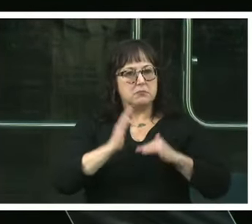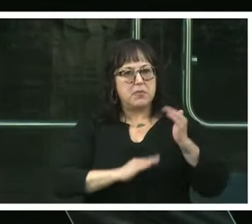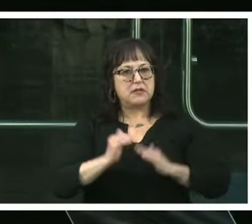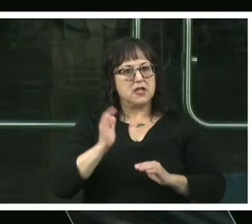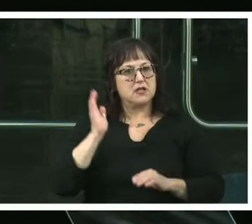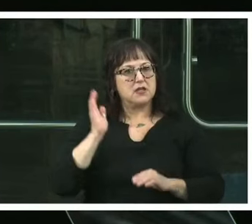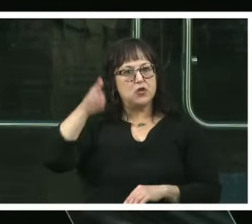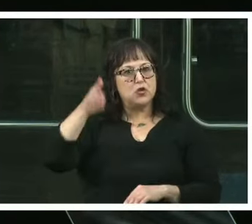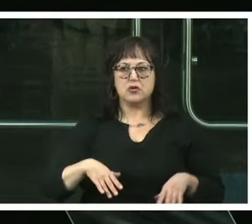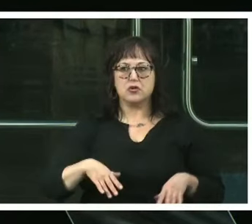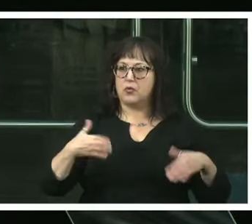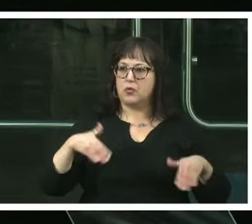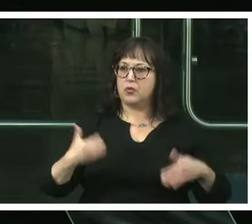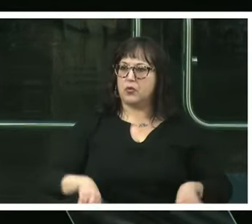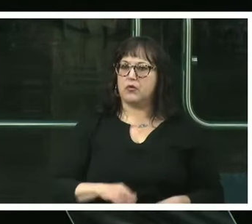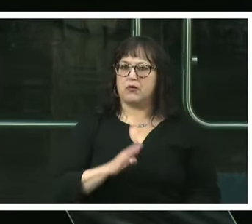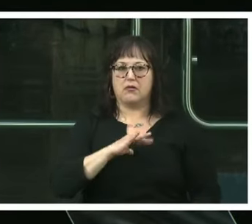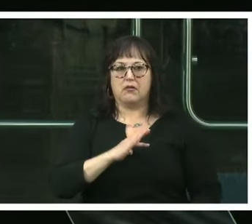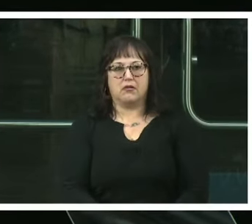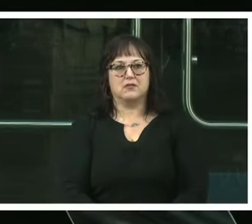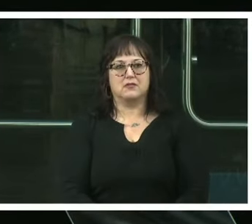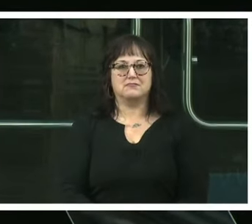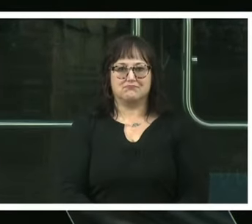That's pretty amazing.